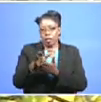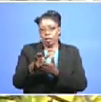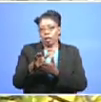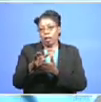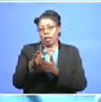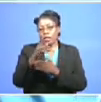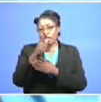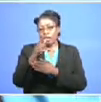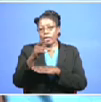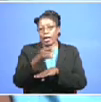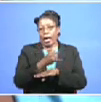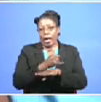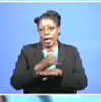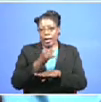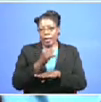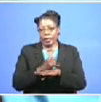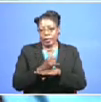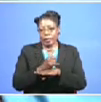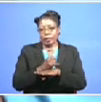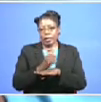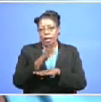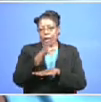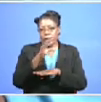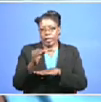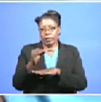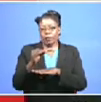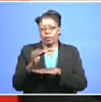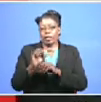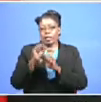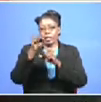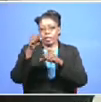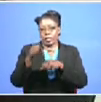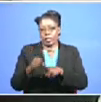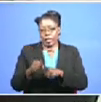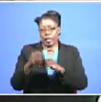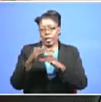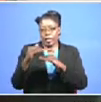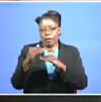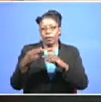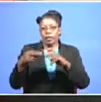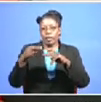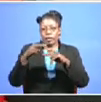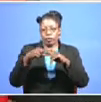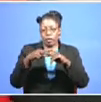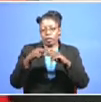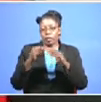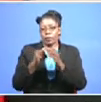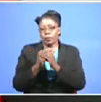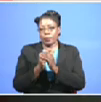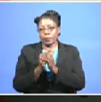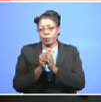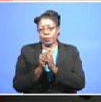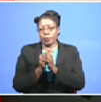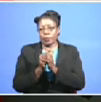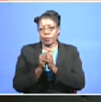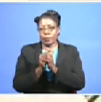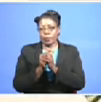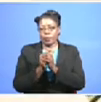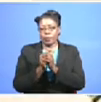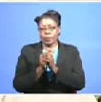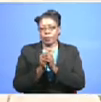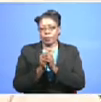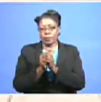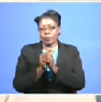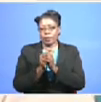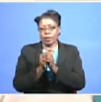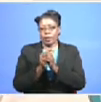level rise. Meantime, residents reflected on the water challenges they continue to experience while looking ahead to better days. To